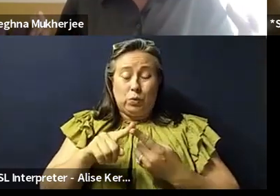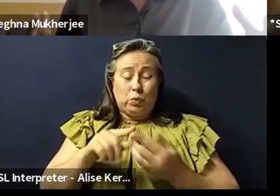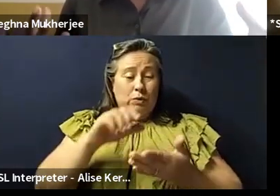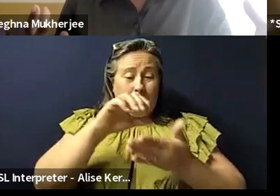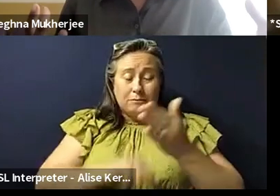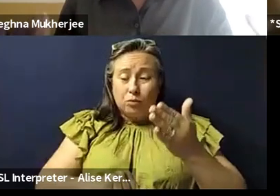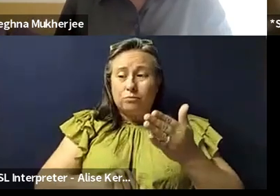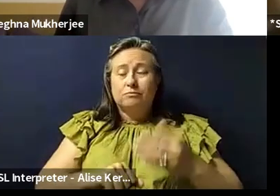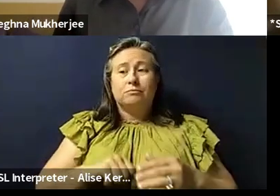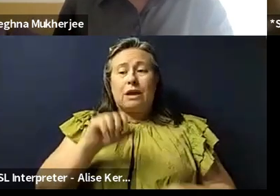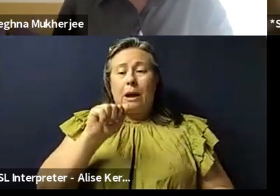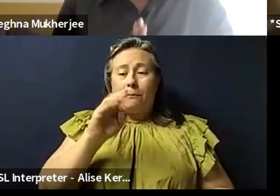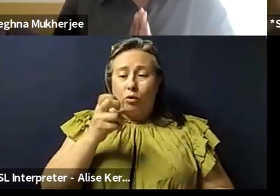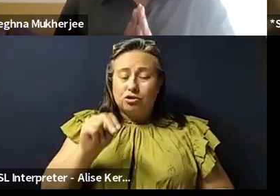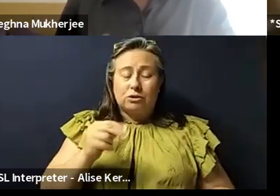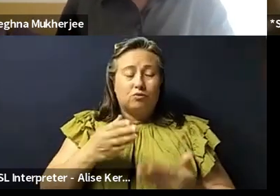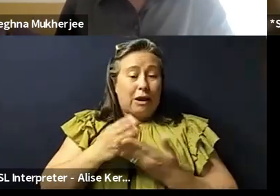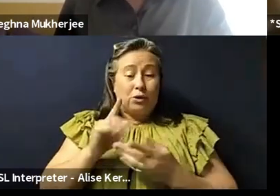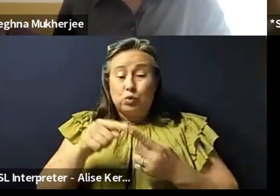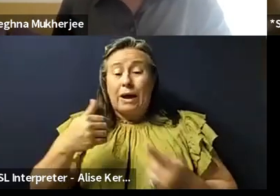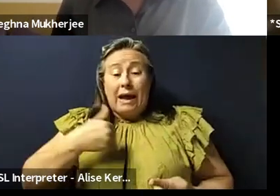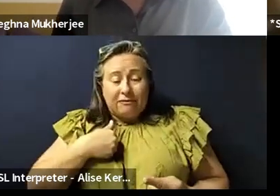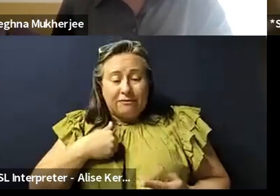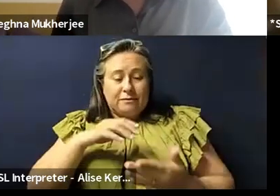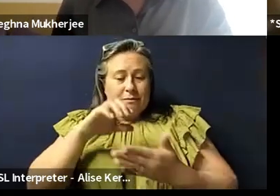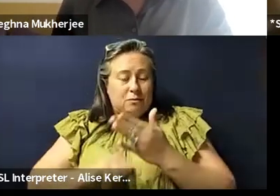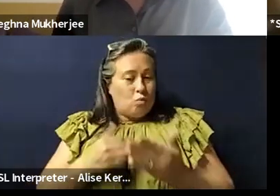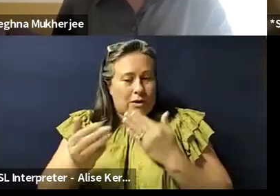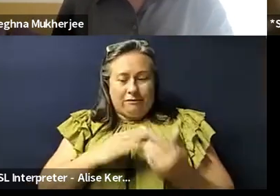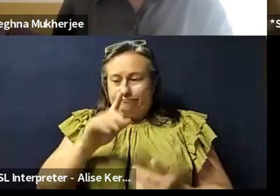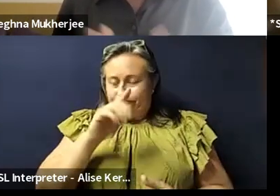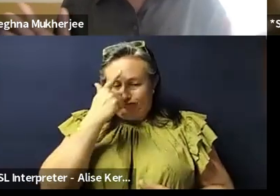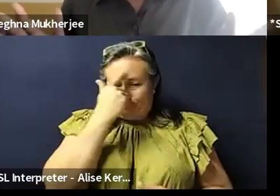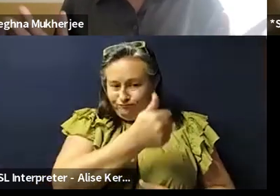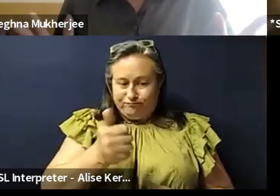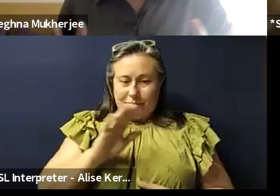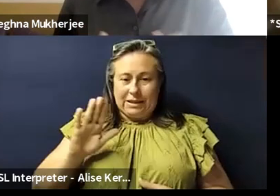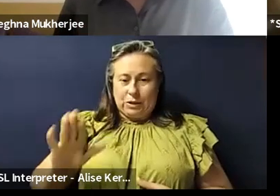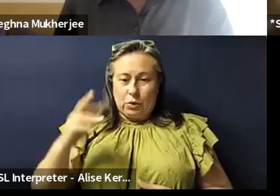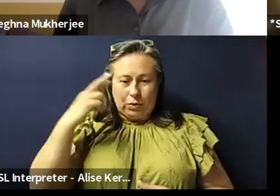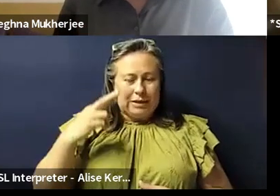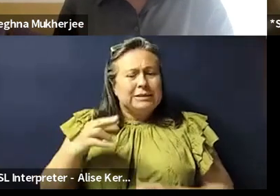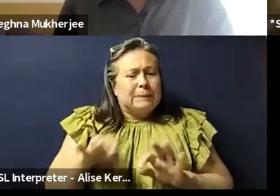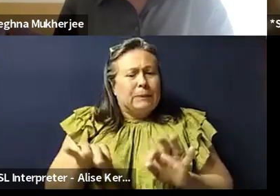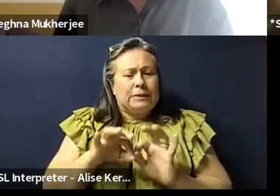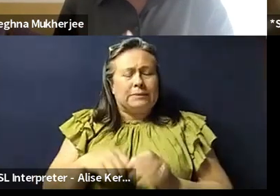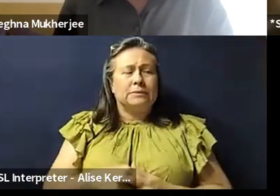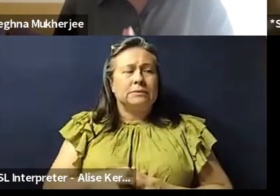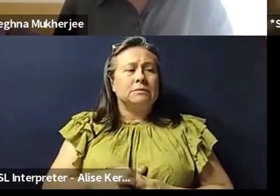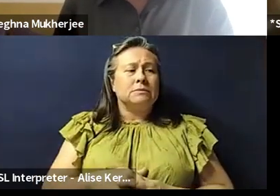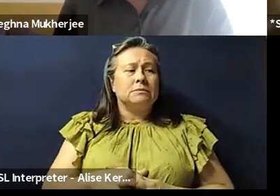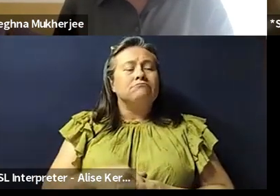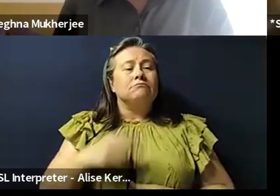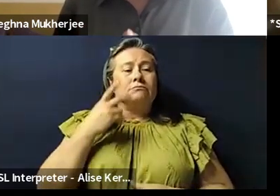ability to have an abortion for whatever a person's reasons might be, is just important. I think the like